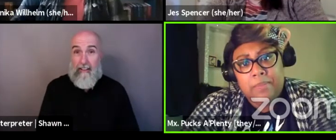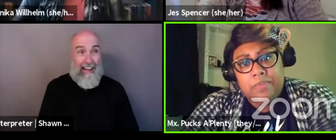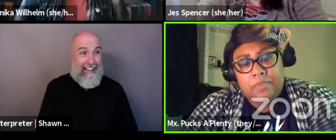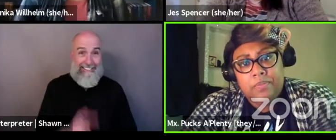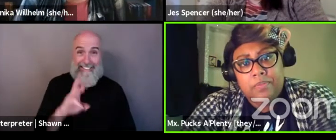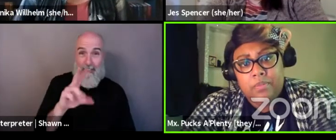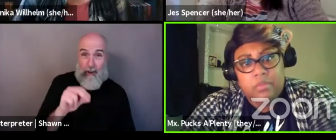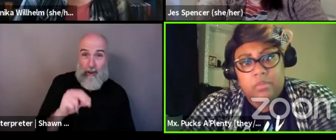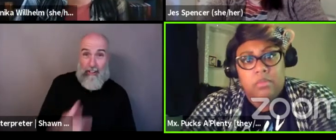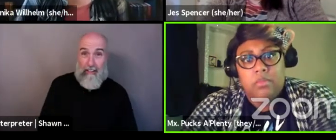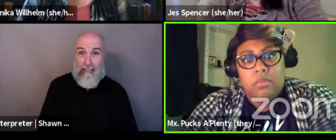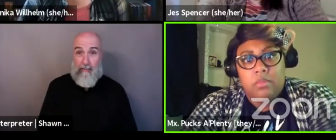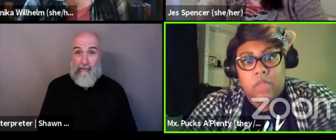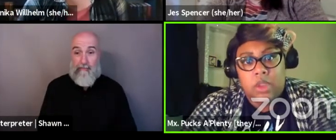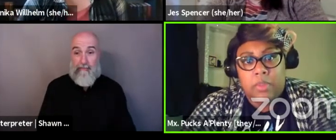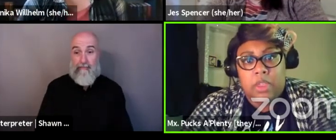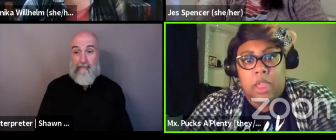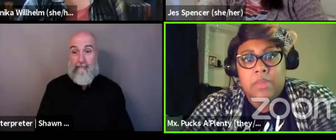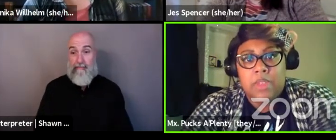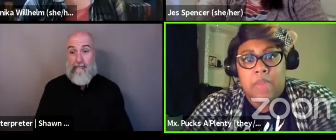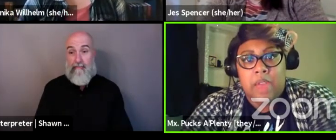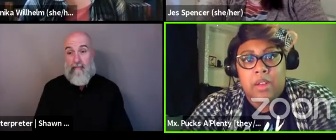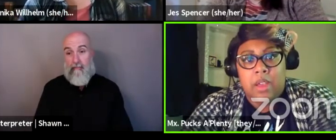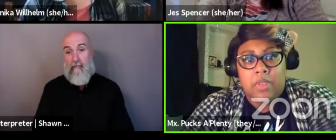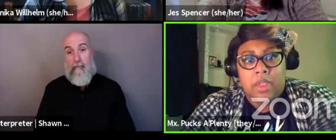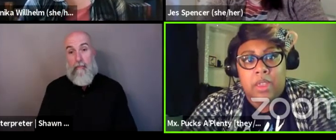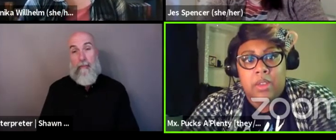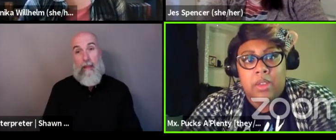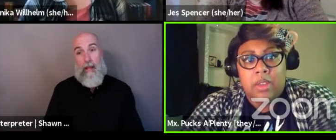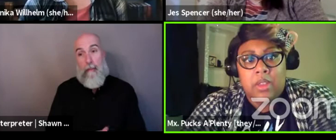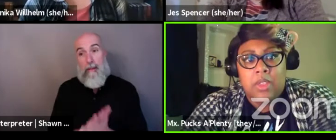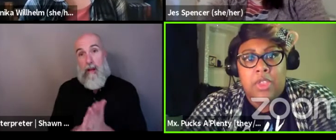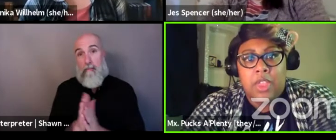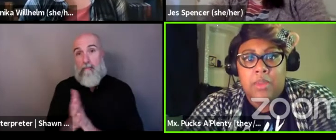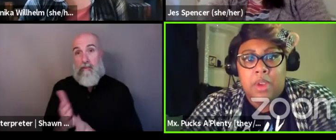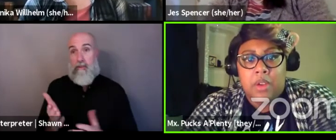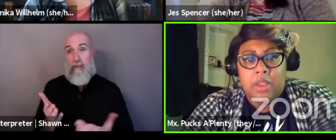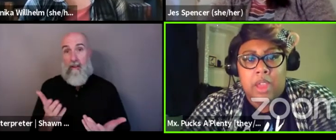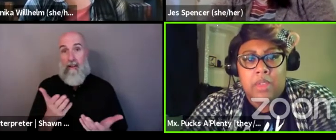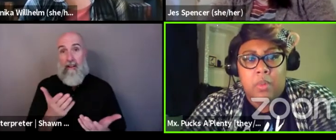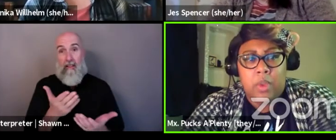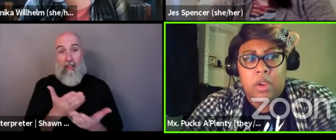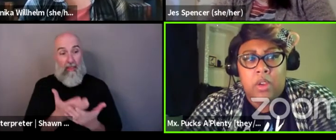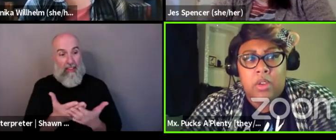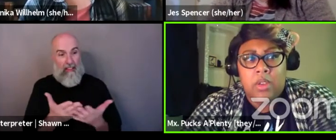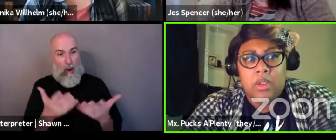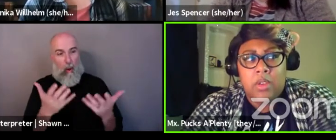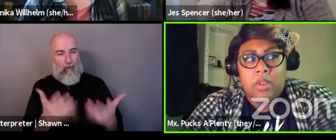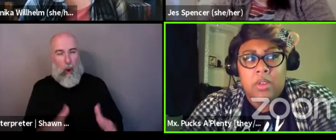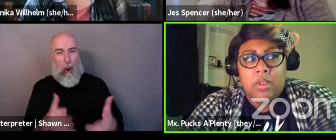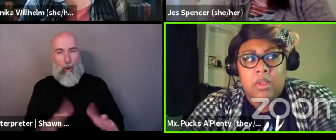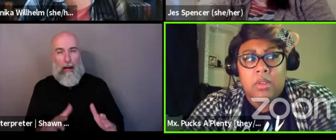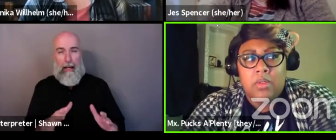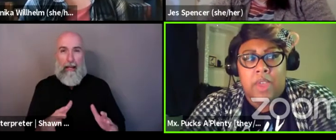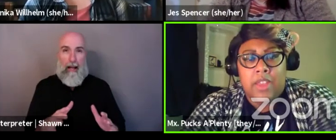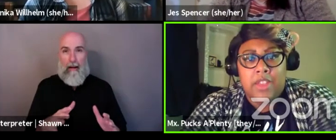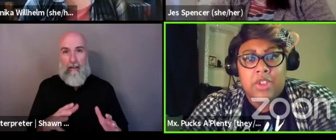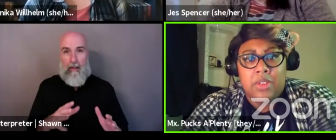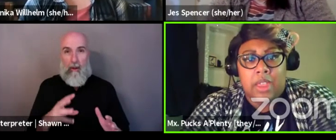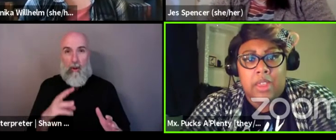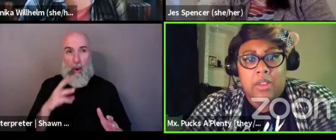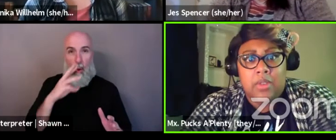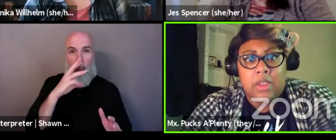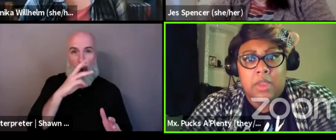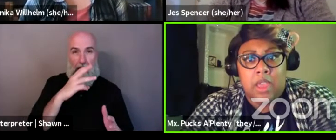6:30? You know, it becomes a matter of like the thing that was already kind of a weird